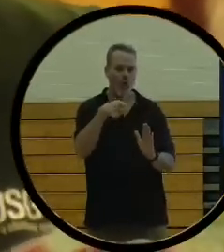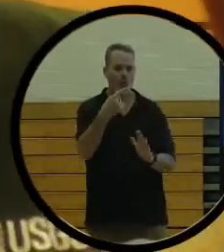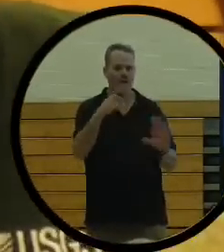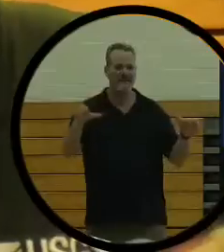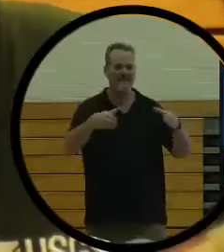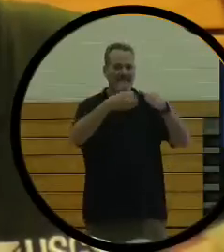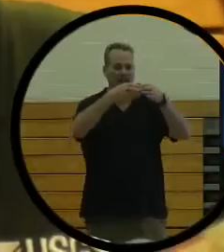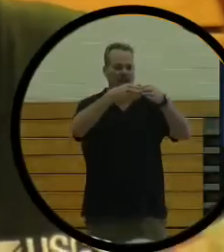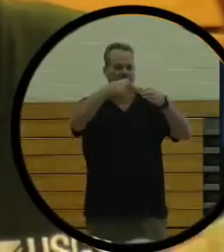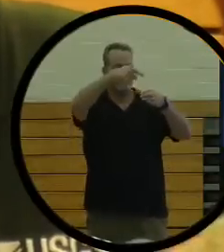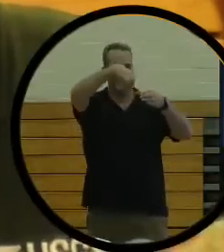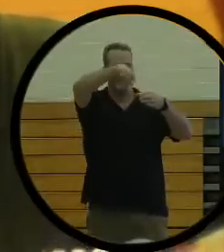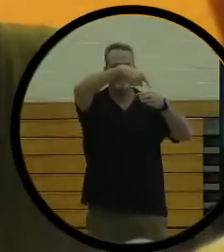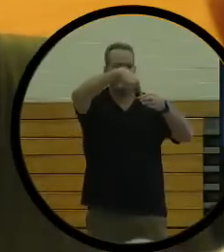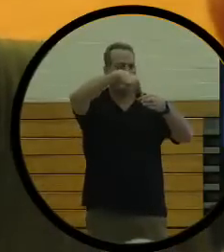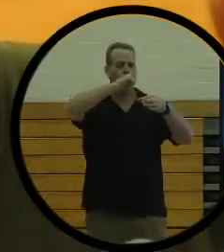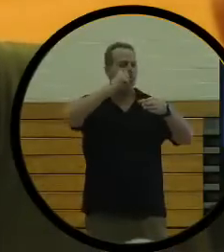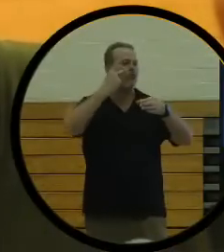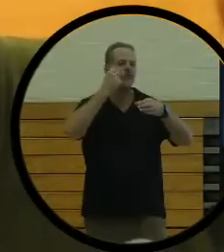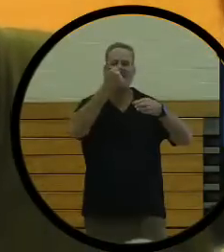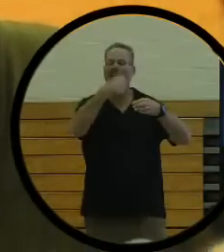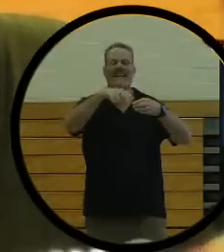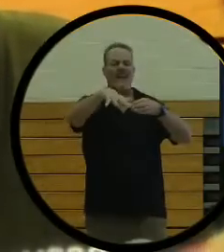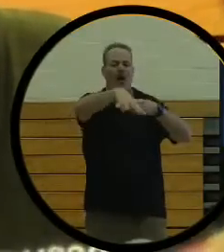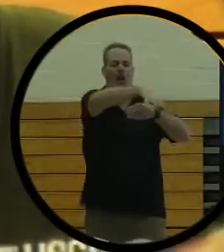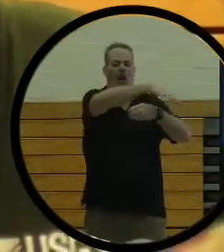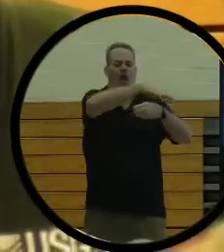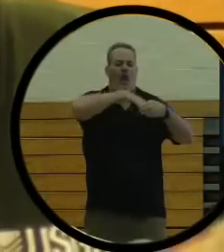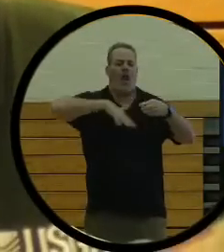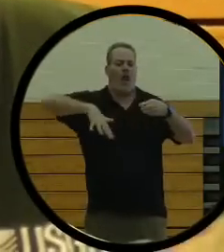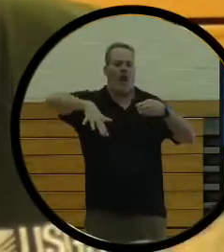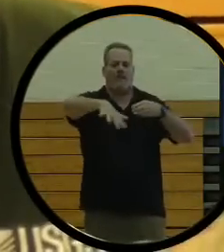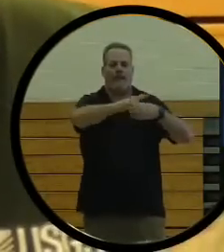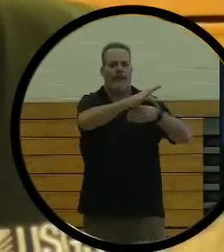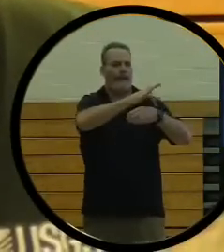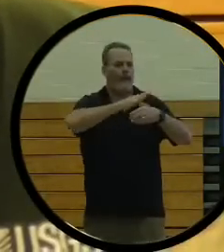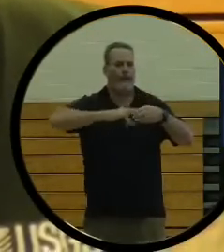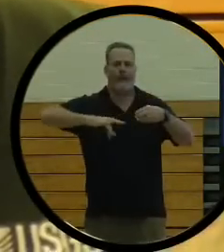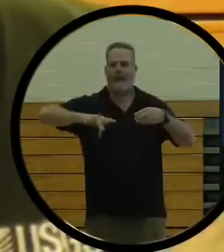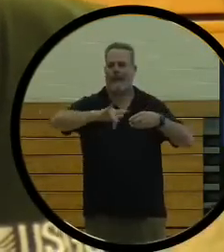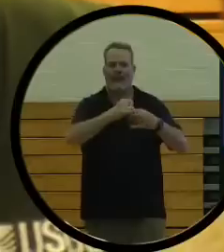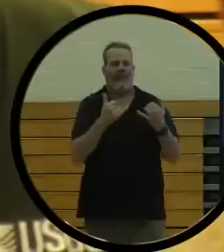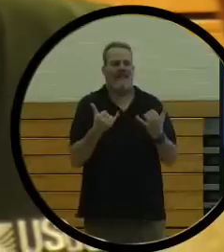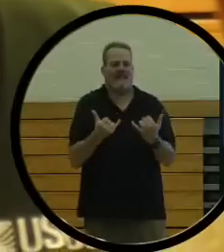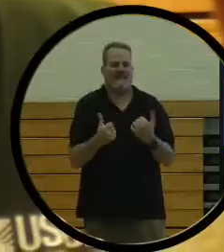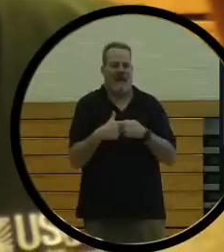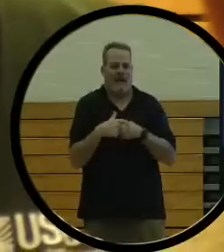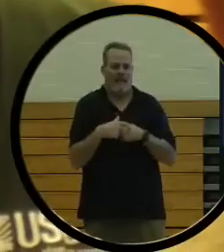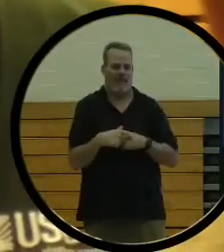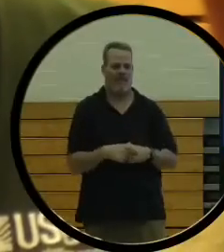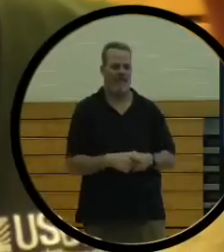And that's where we see it. We don't see anything along the rift zones at this point.